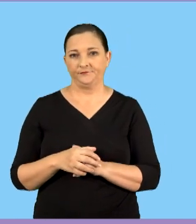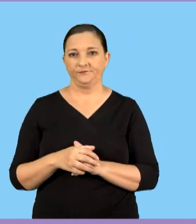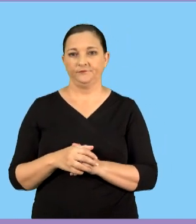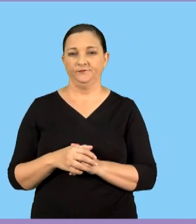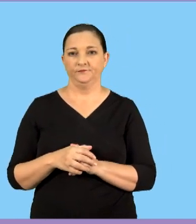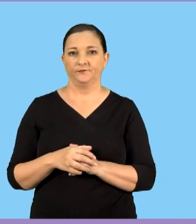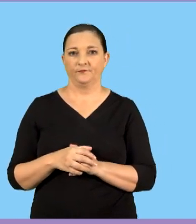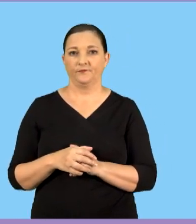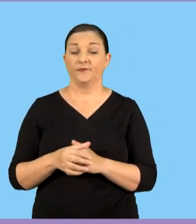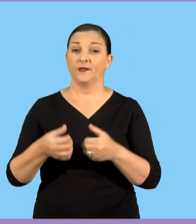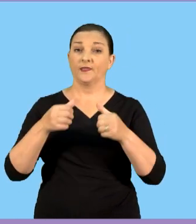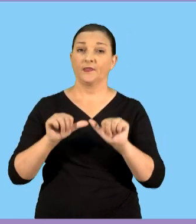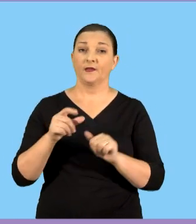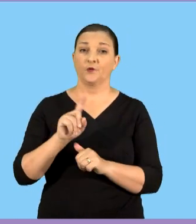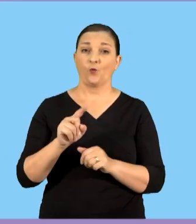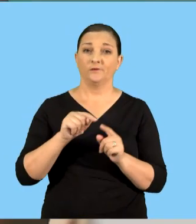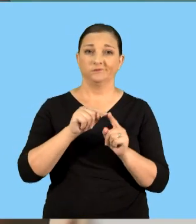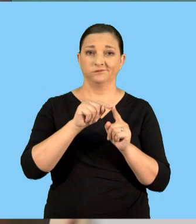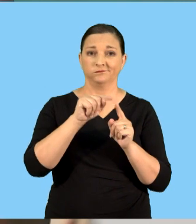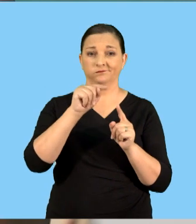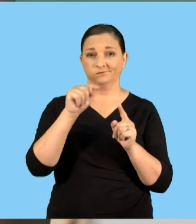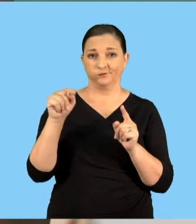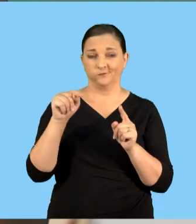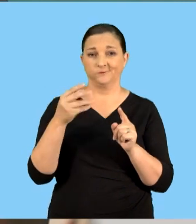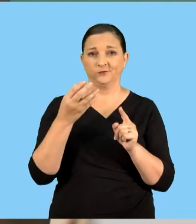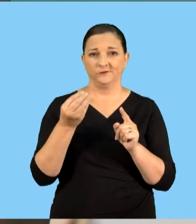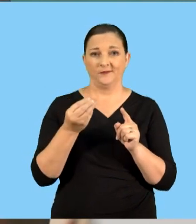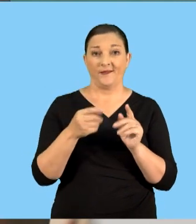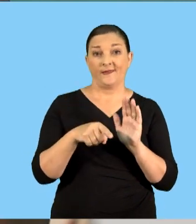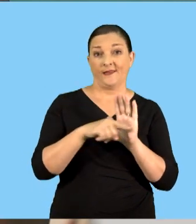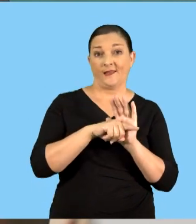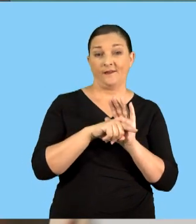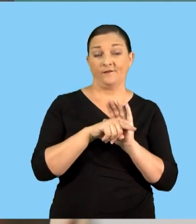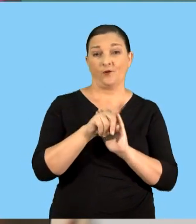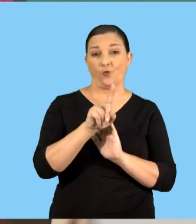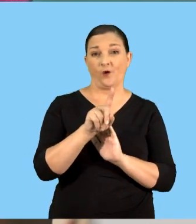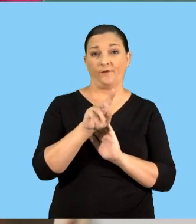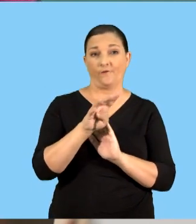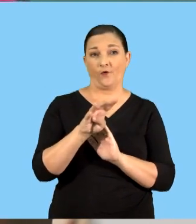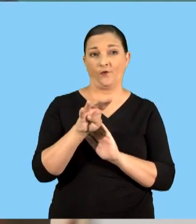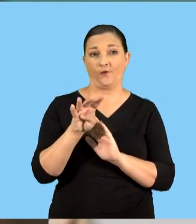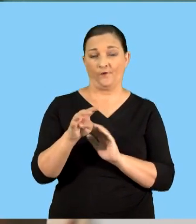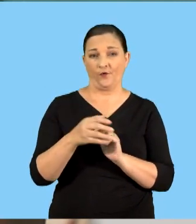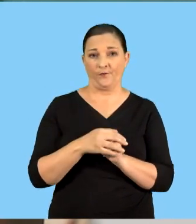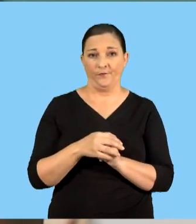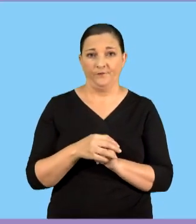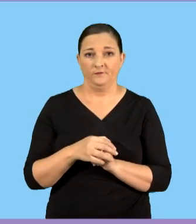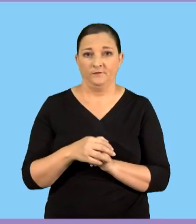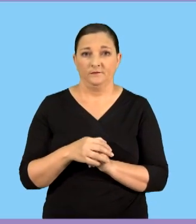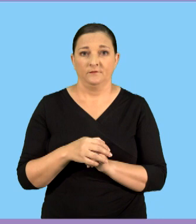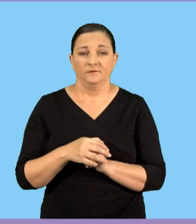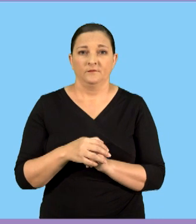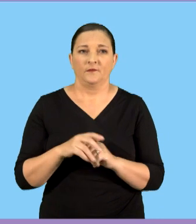positive 3 or a negative 3. Then we have the square roots of negative